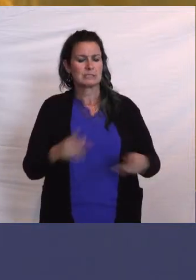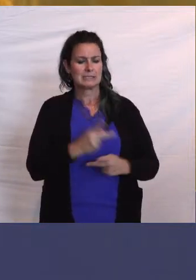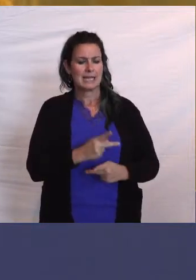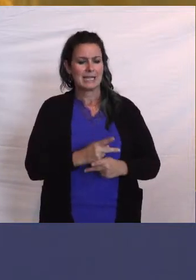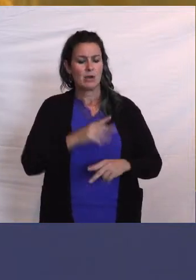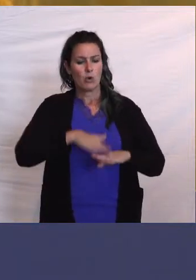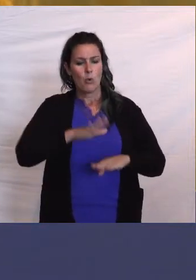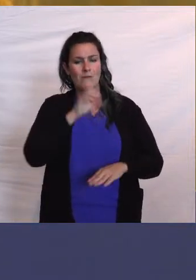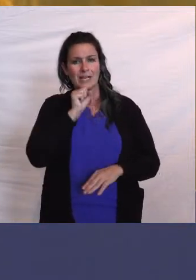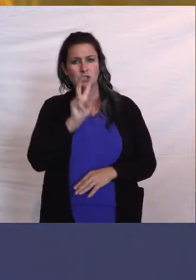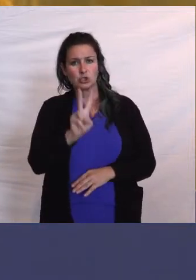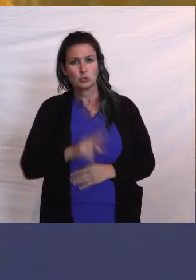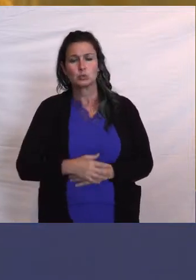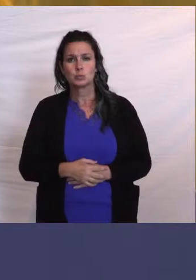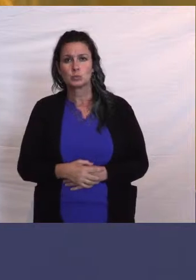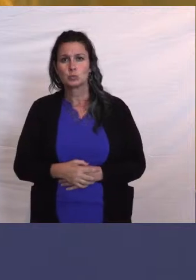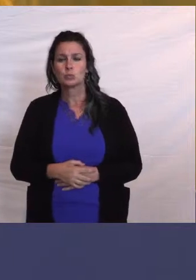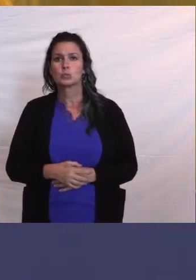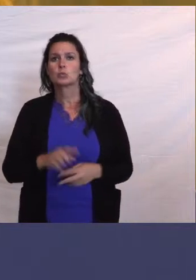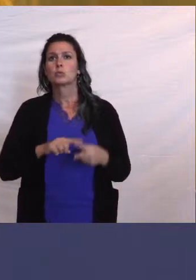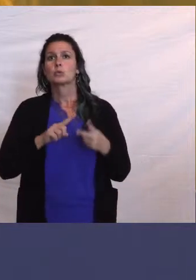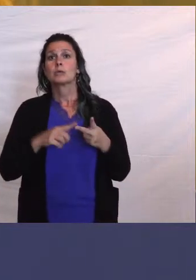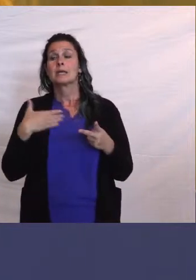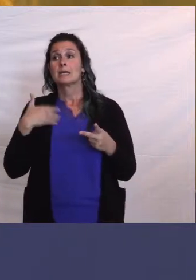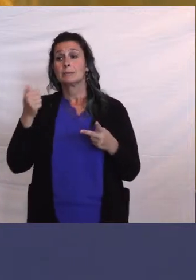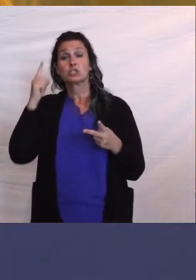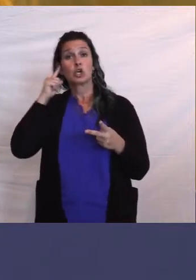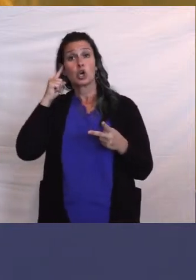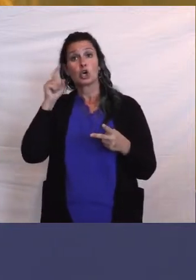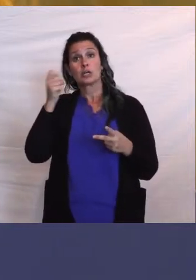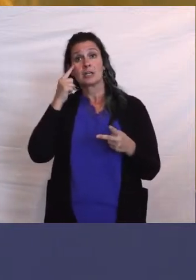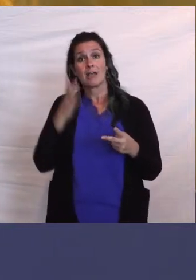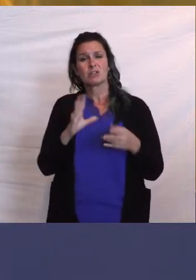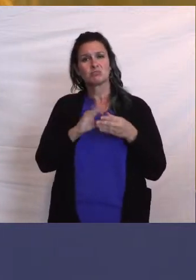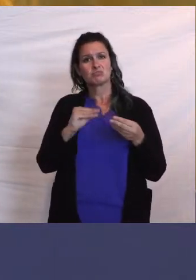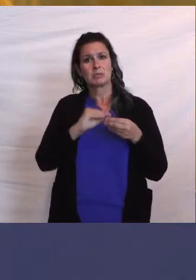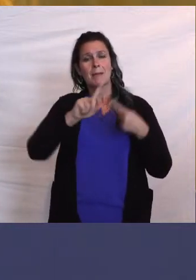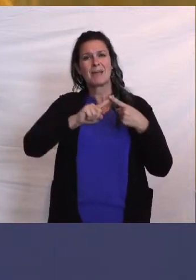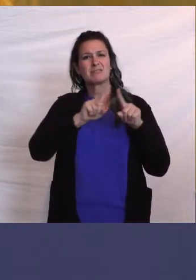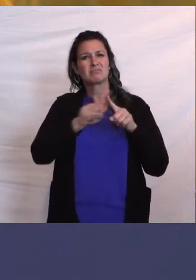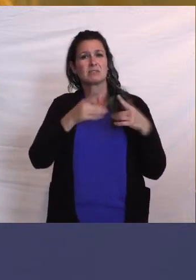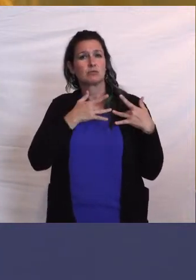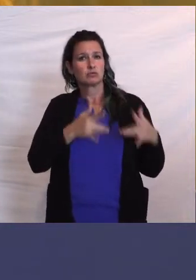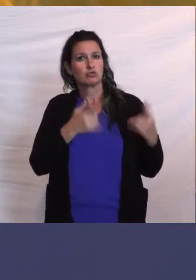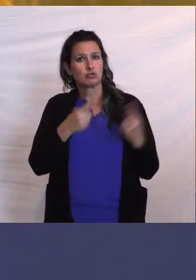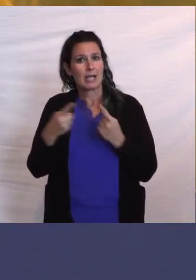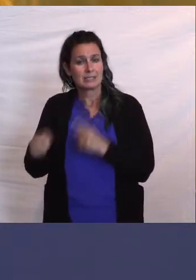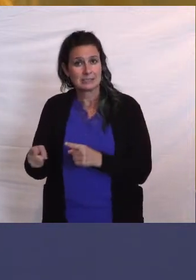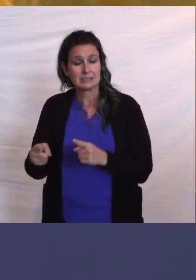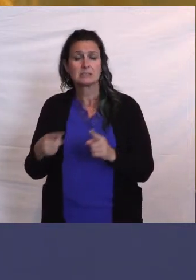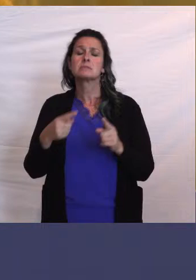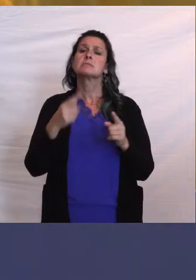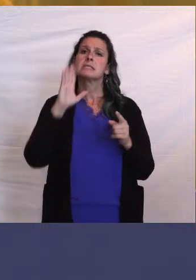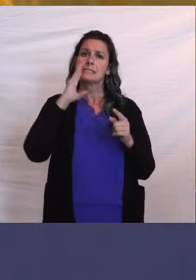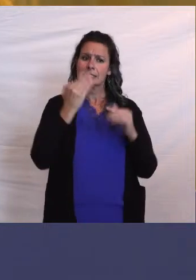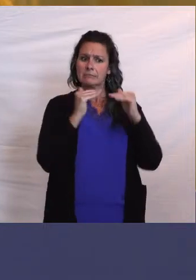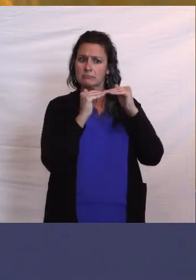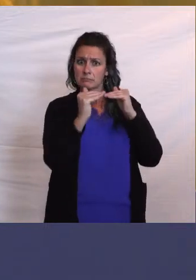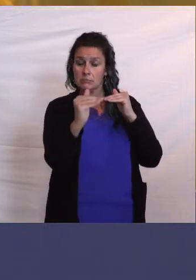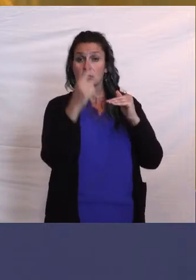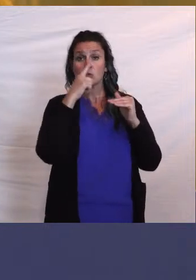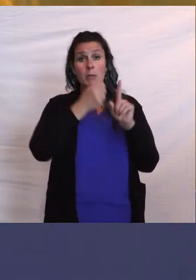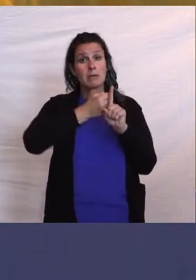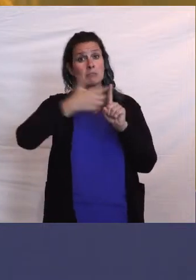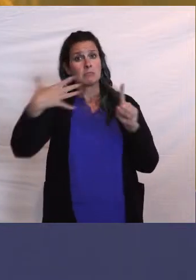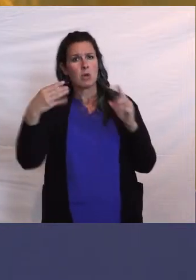2? Commissioner, we heard the governor talk about some trends that are going in a positive direction. Can you elaborate a